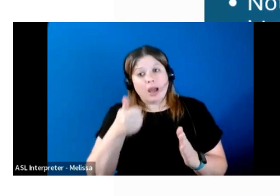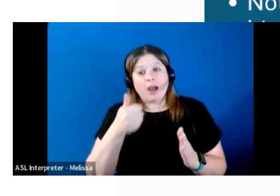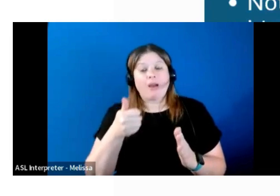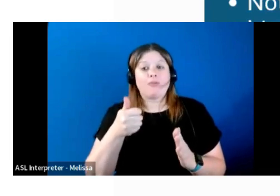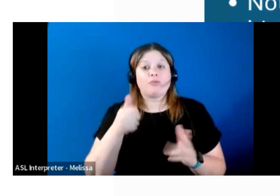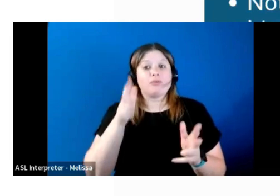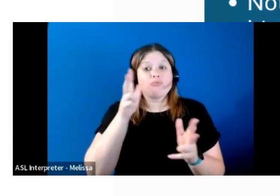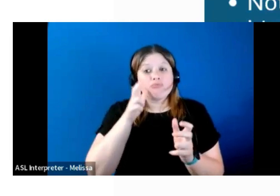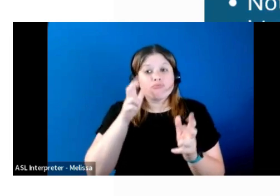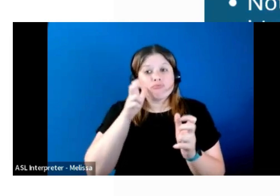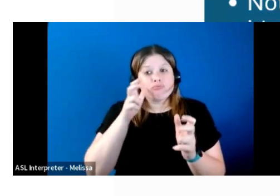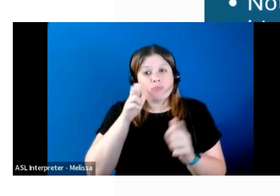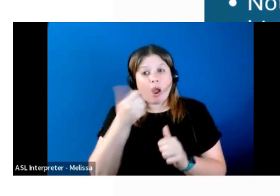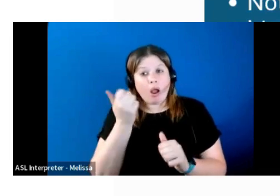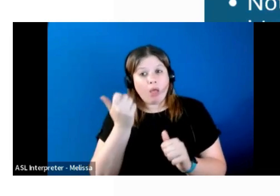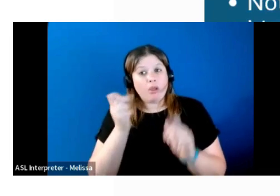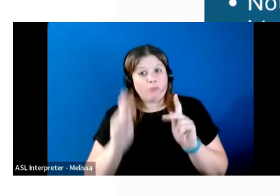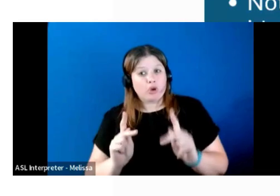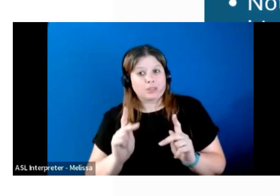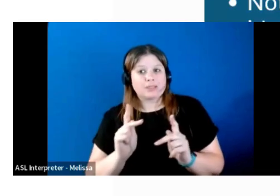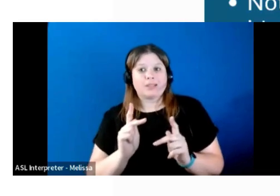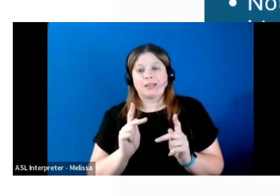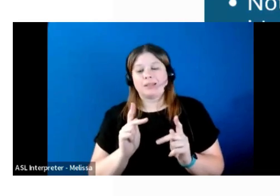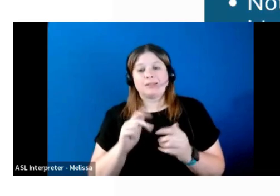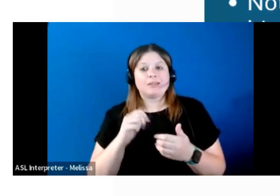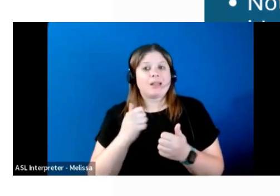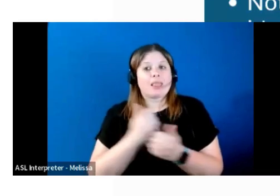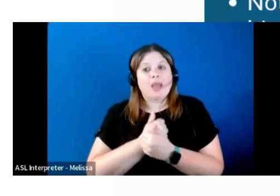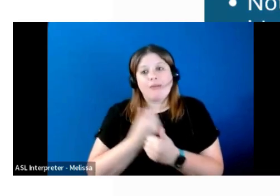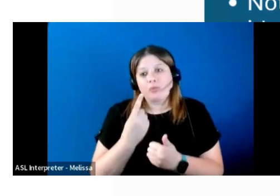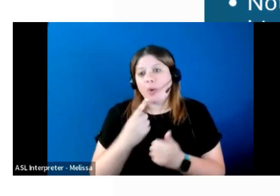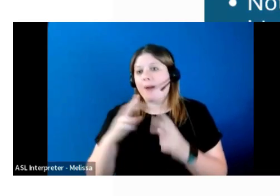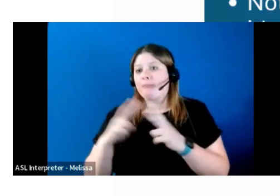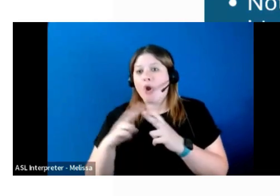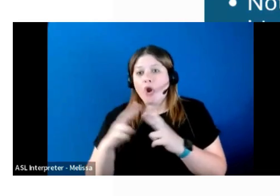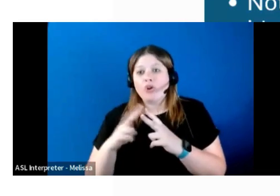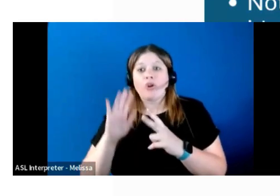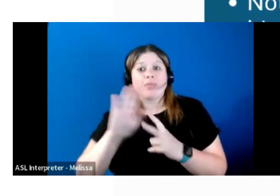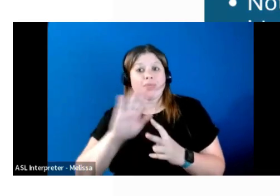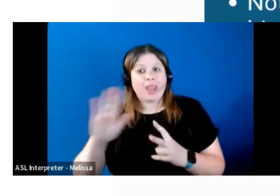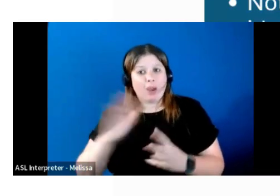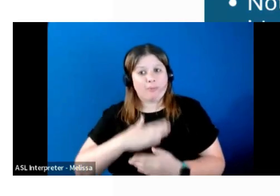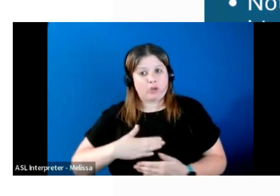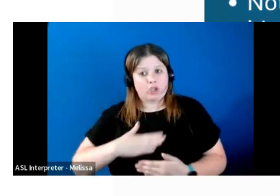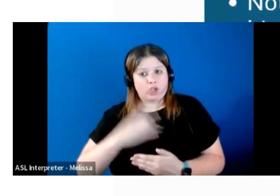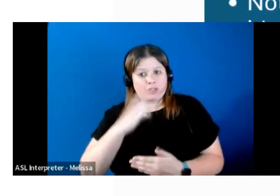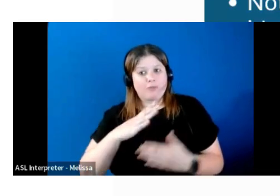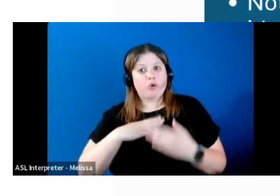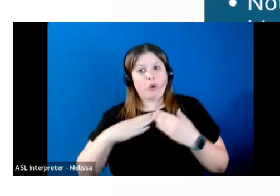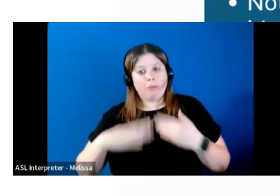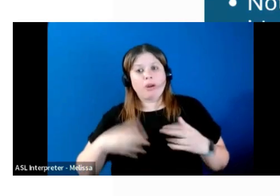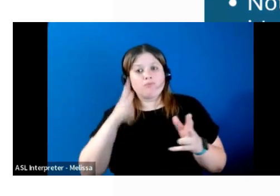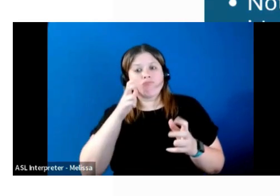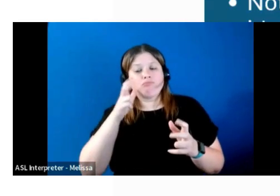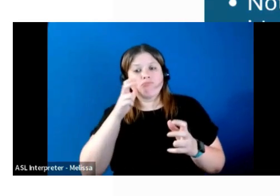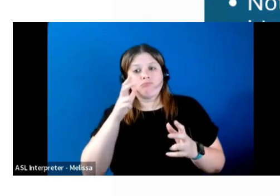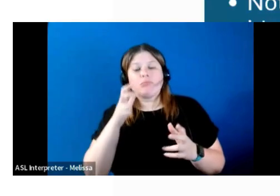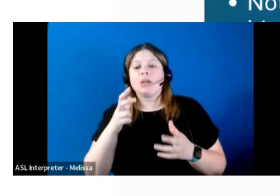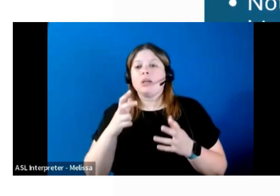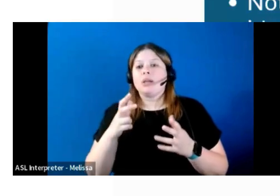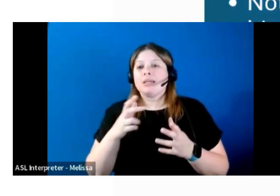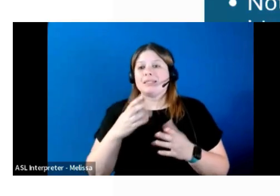one's appreciation of your body, speaking to yourself more gently, or connecting with